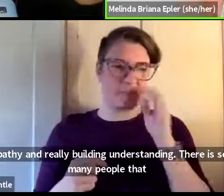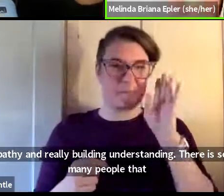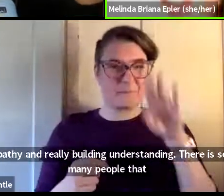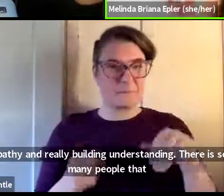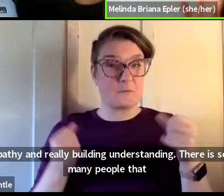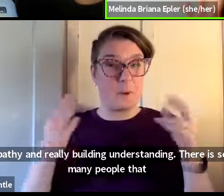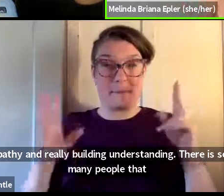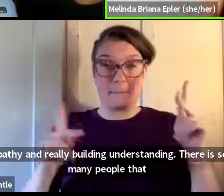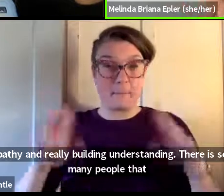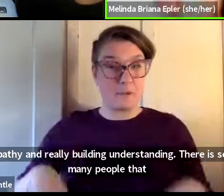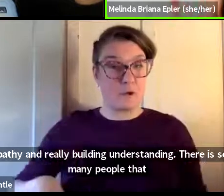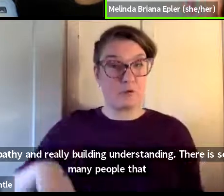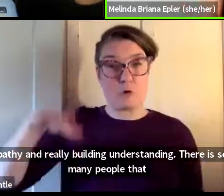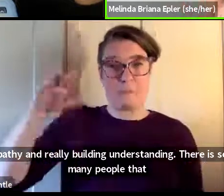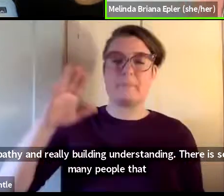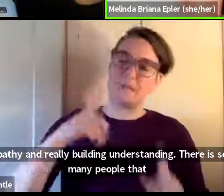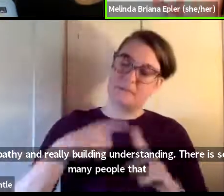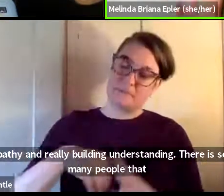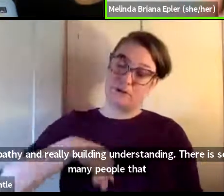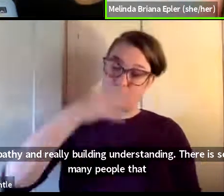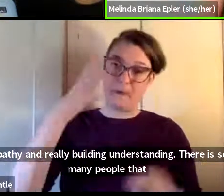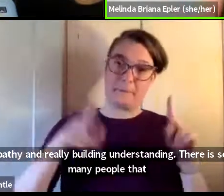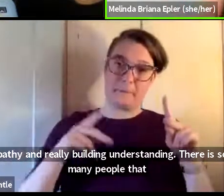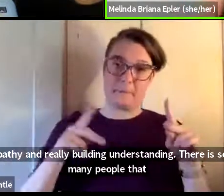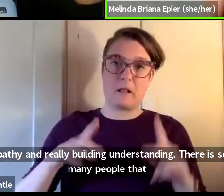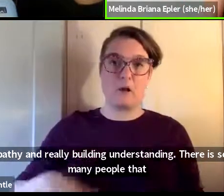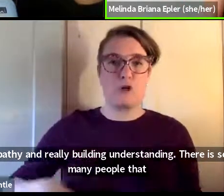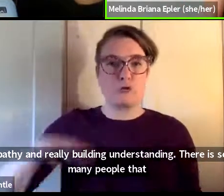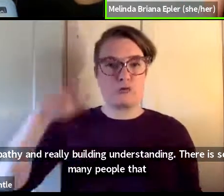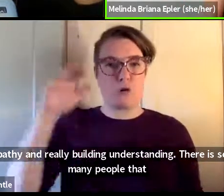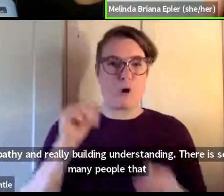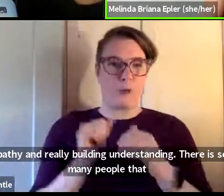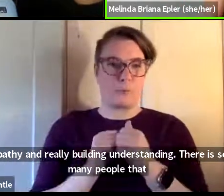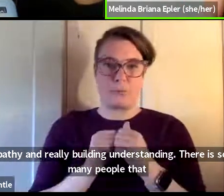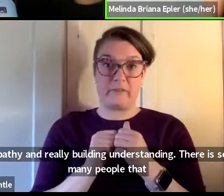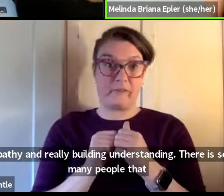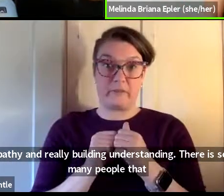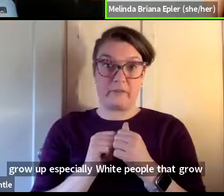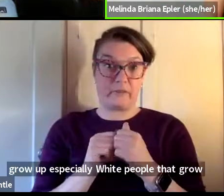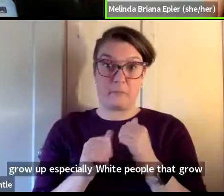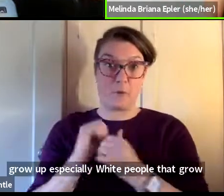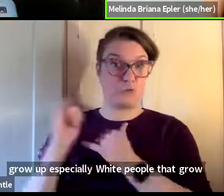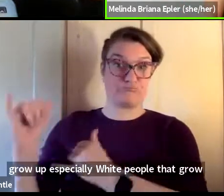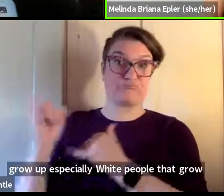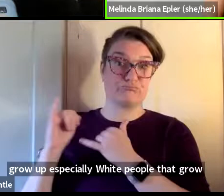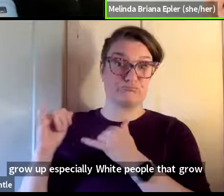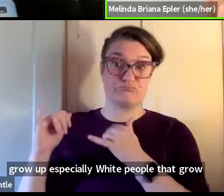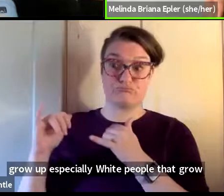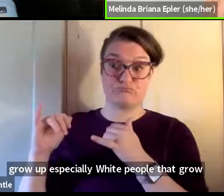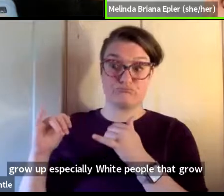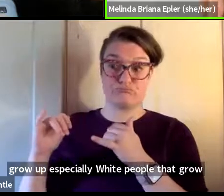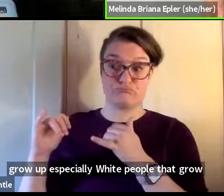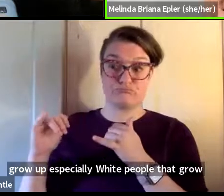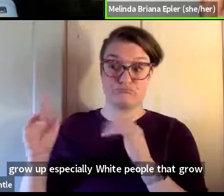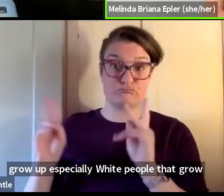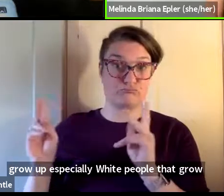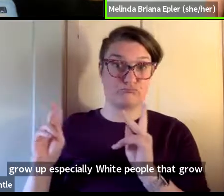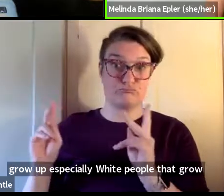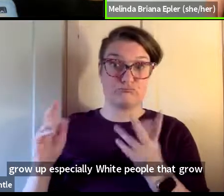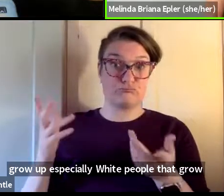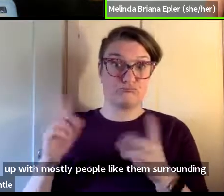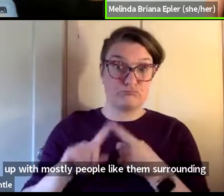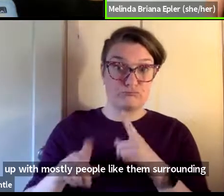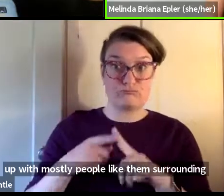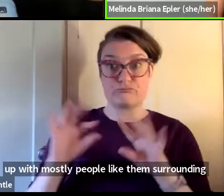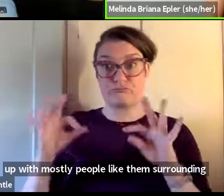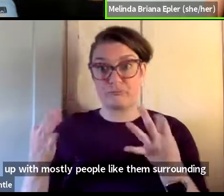grow up, especially white people, that grow up with mostly people like them surrounding them, friends, family, colleagues